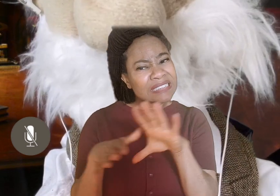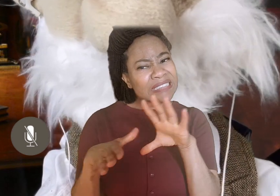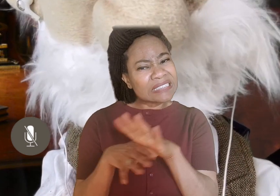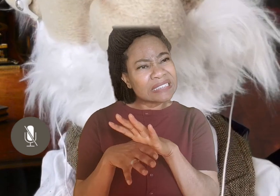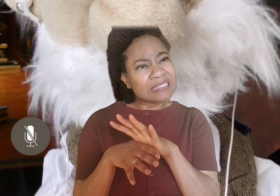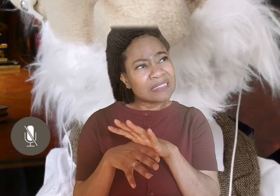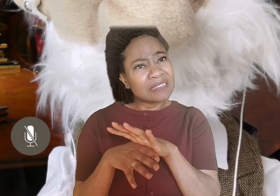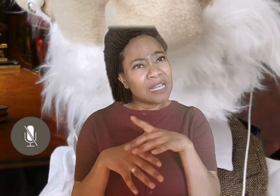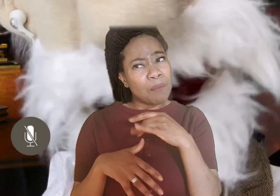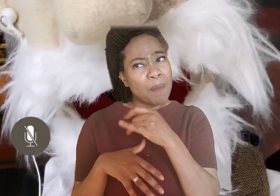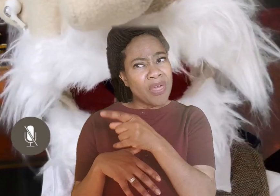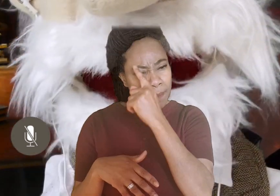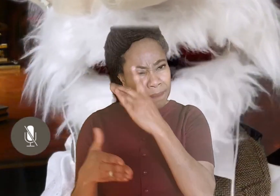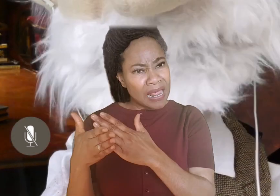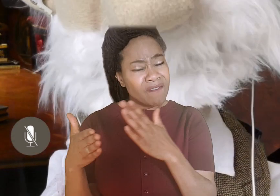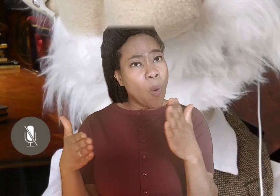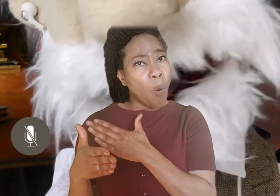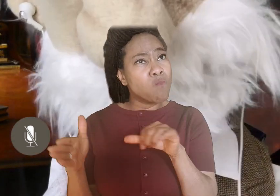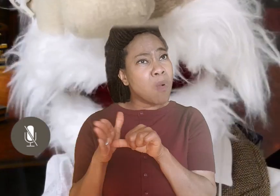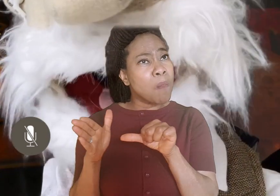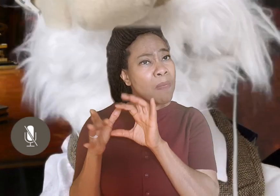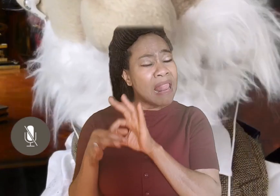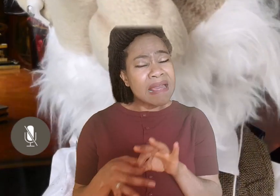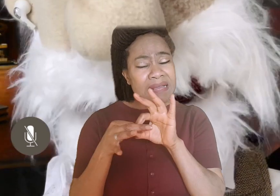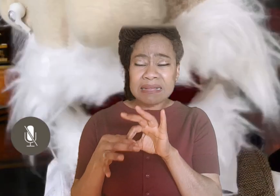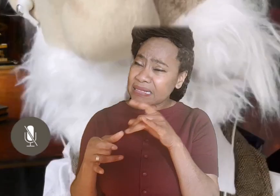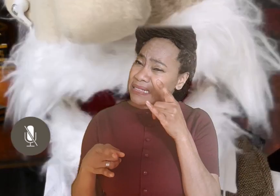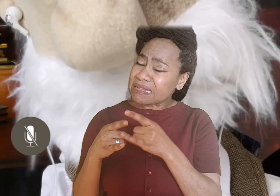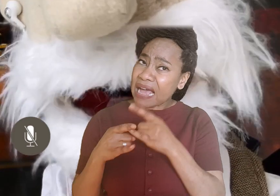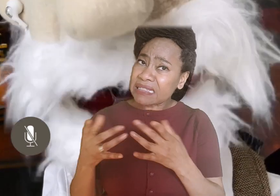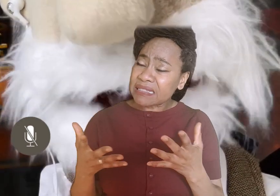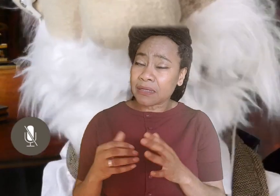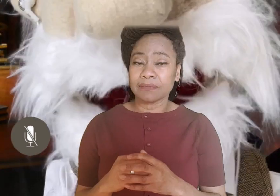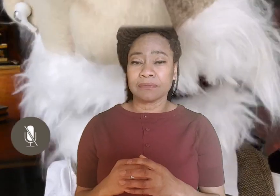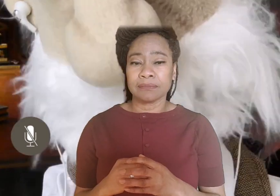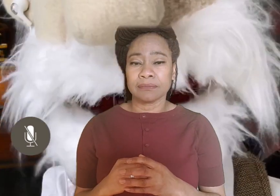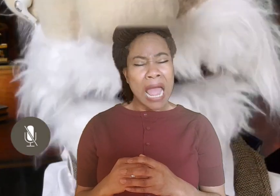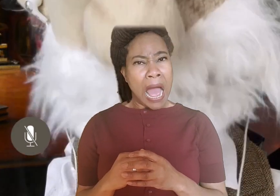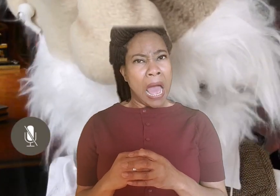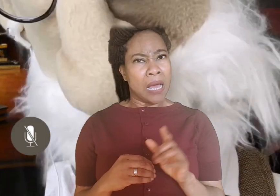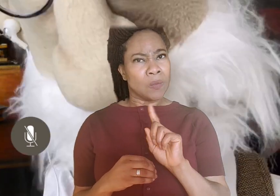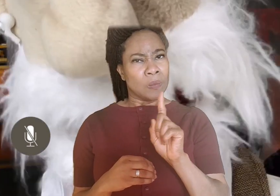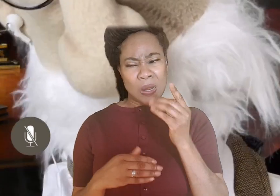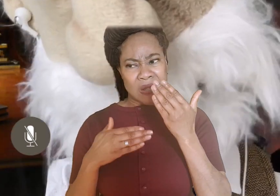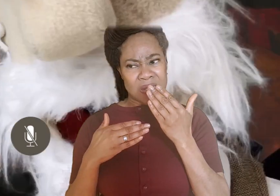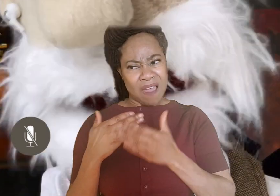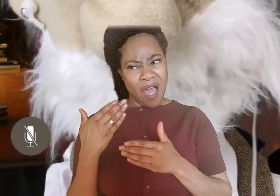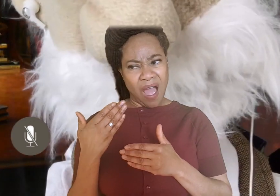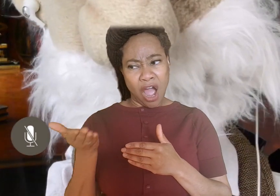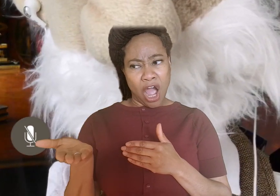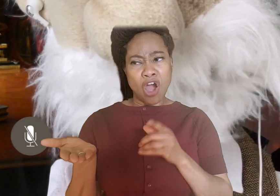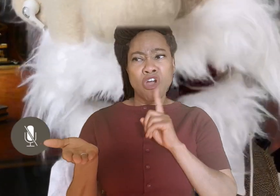conclude that all their problems were related to sex? There is never any danger of corrupting an inexperienced